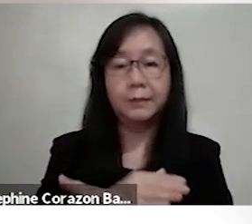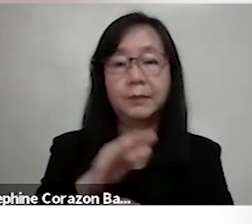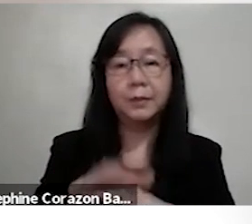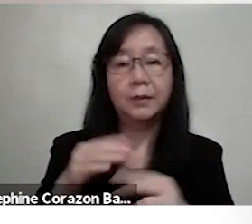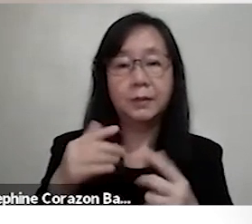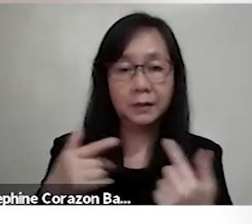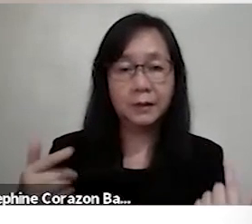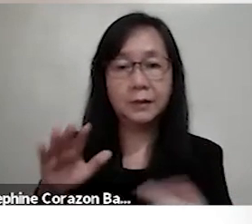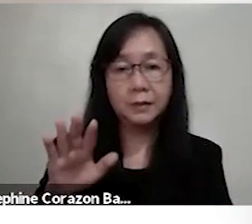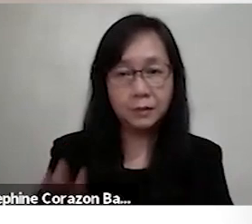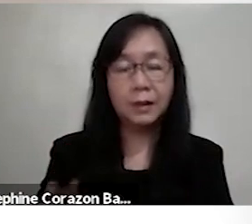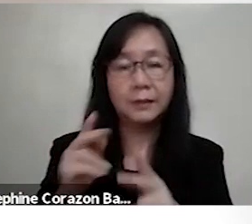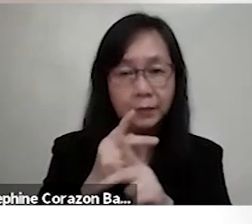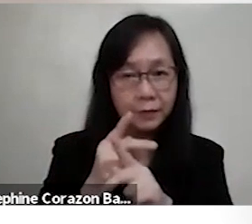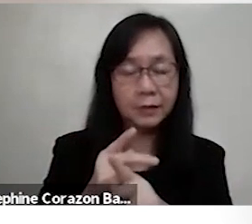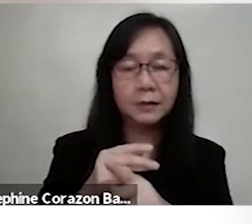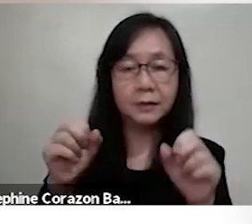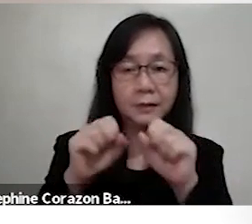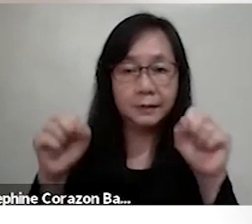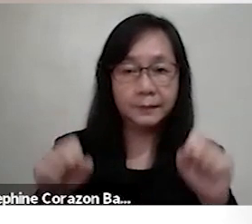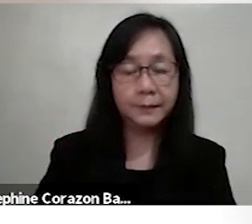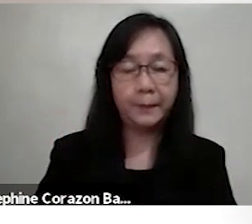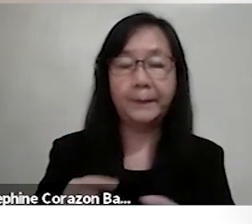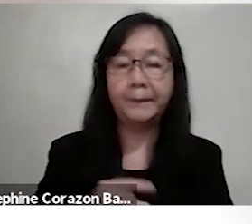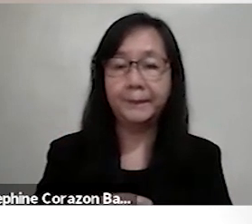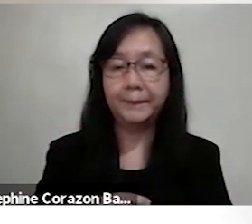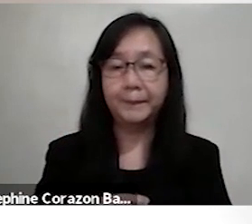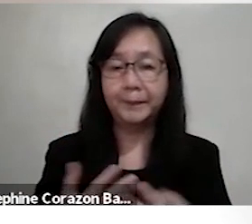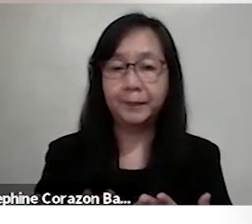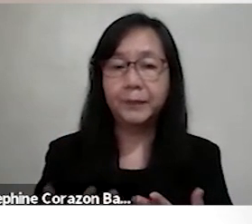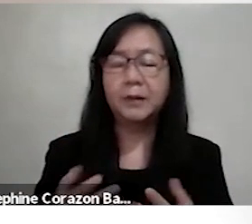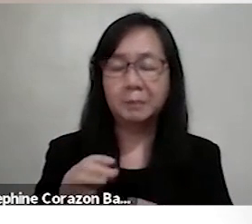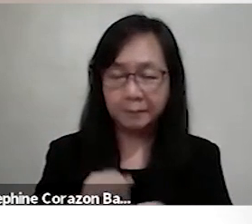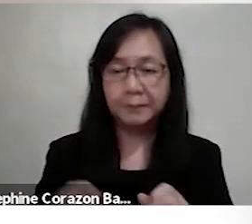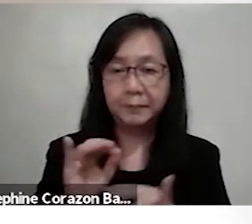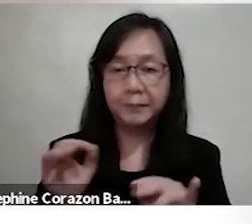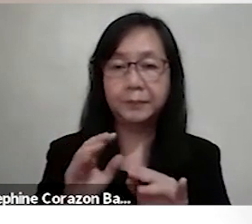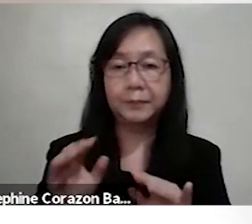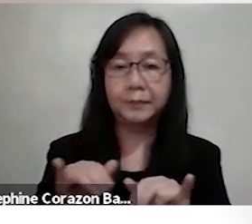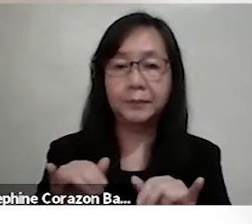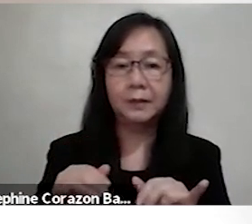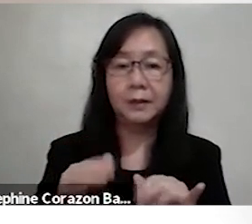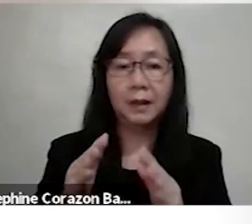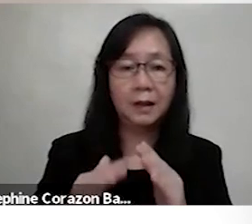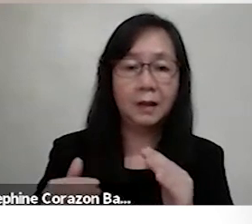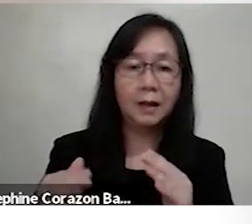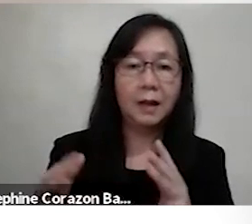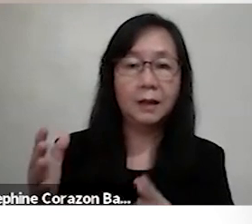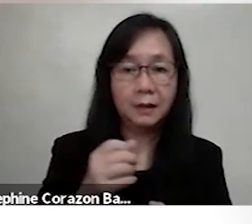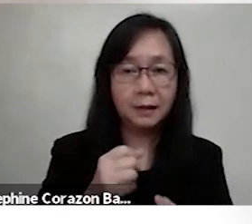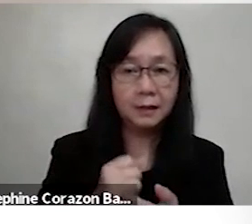We already submitted a different type of report, child rights report, child